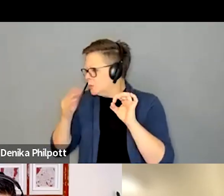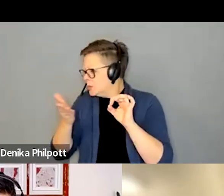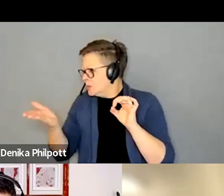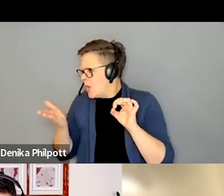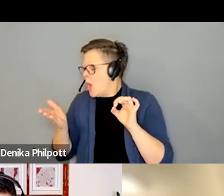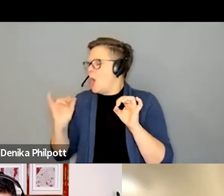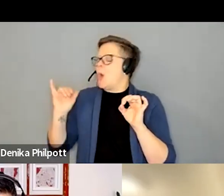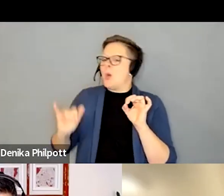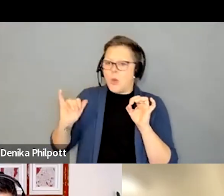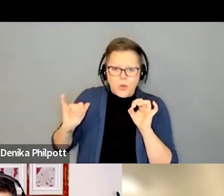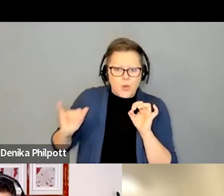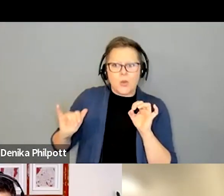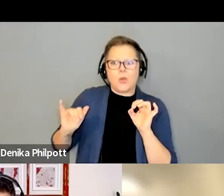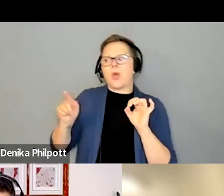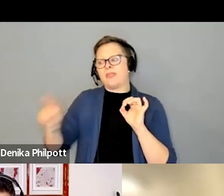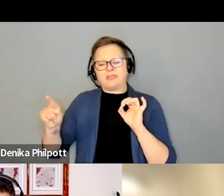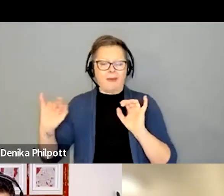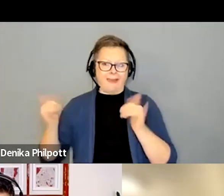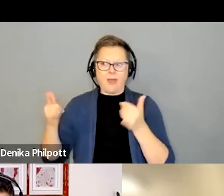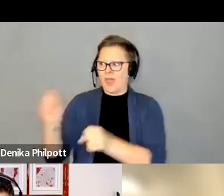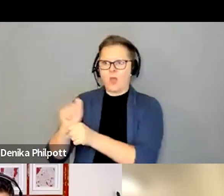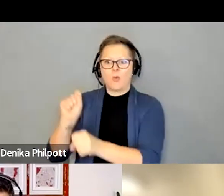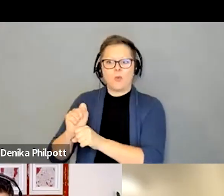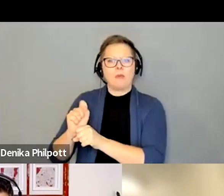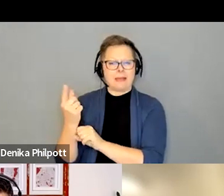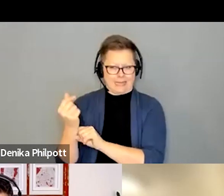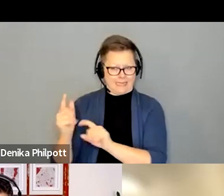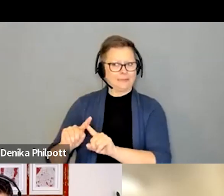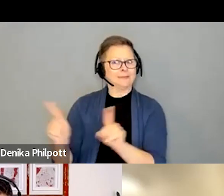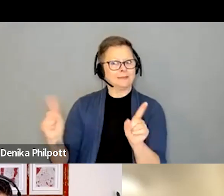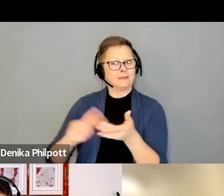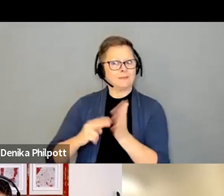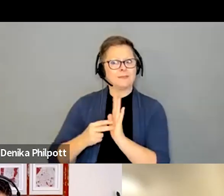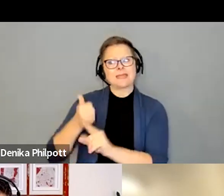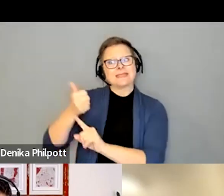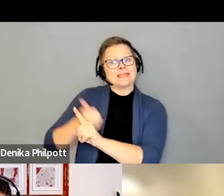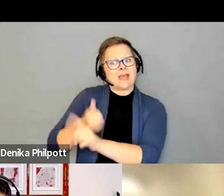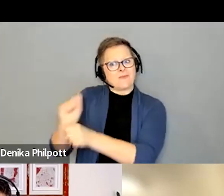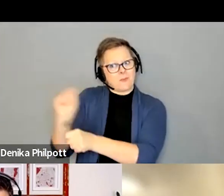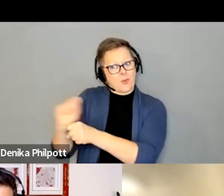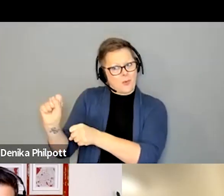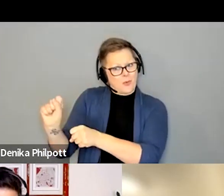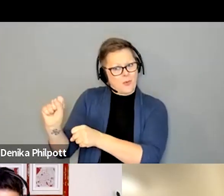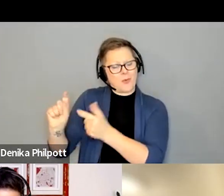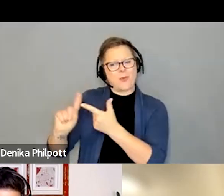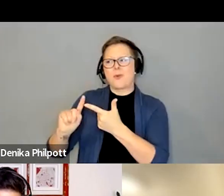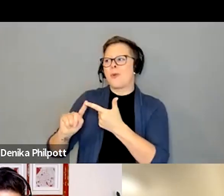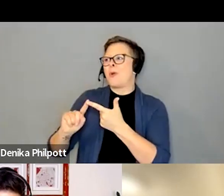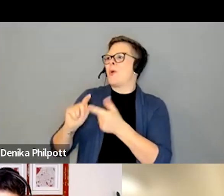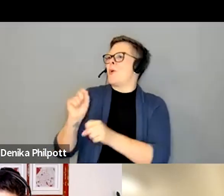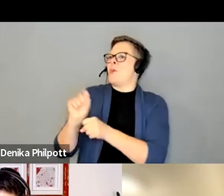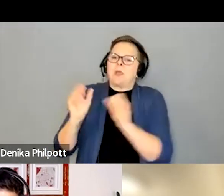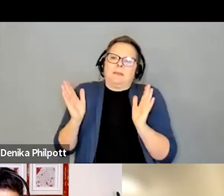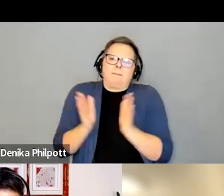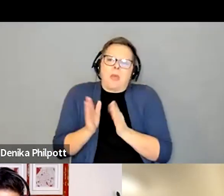unique way of going about work. They tended to be more self-employed or going it alone, working in very small